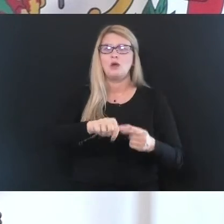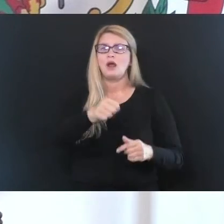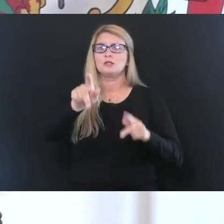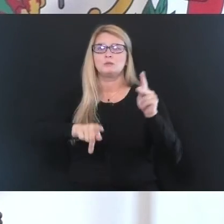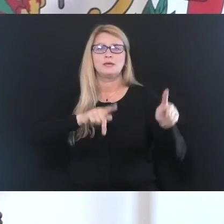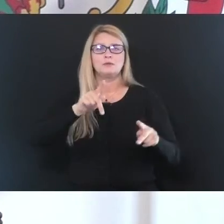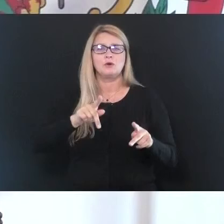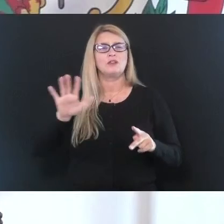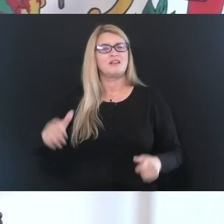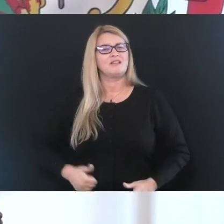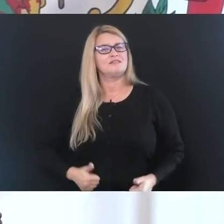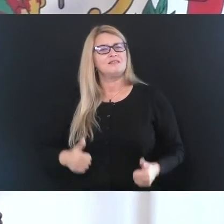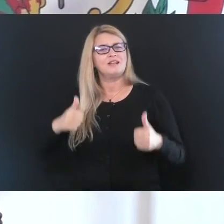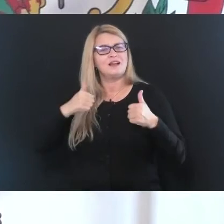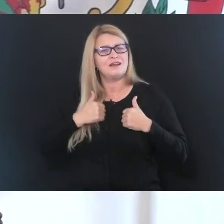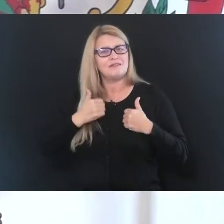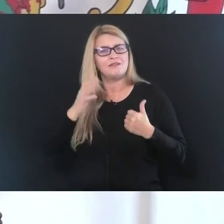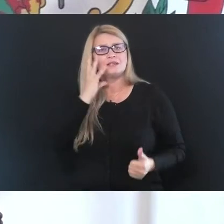life.